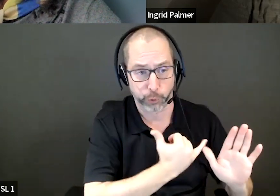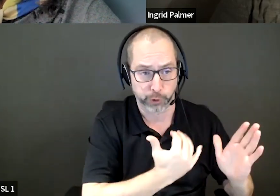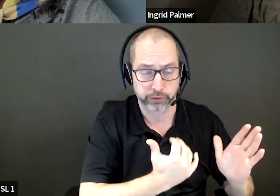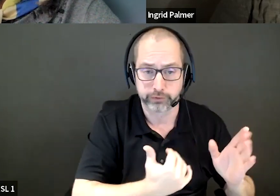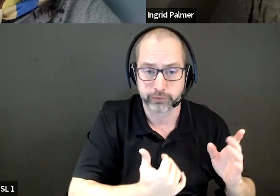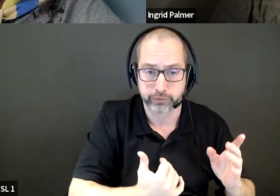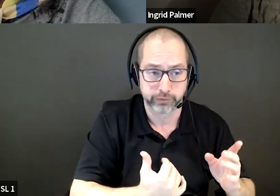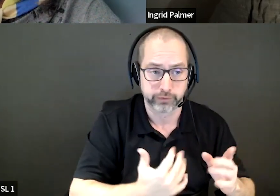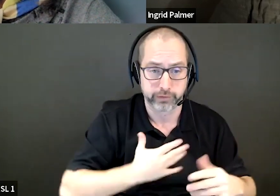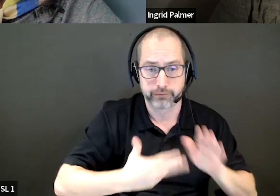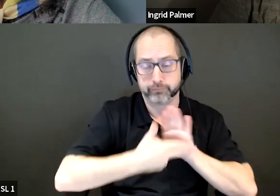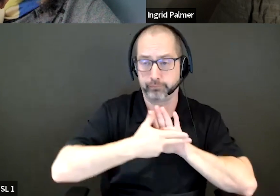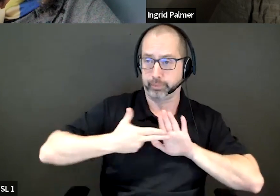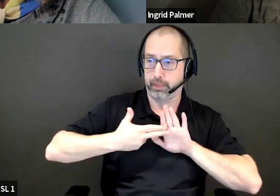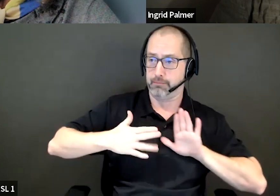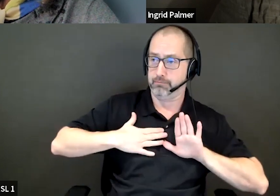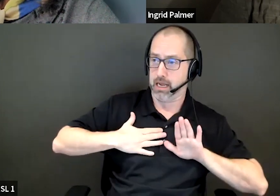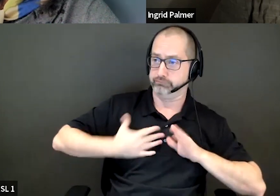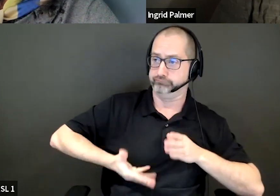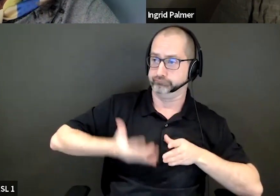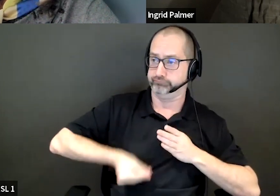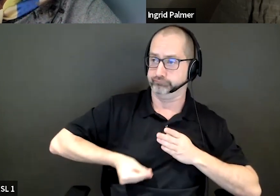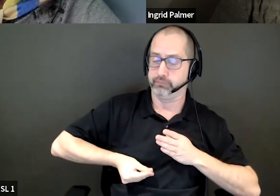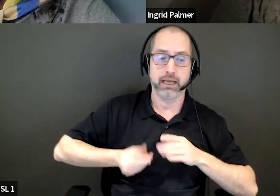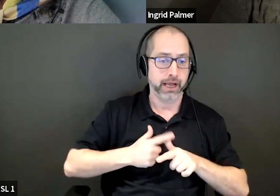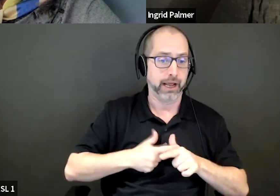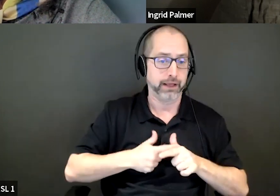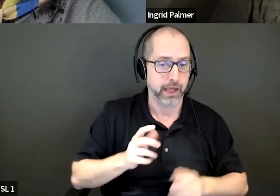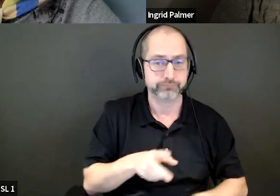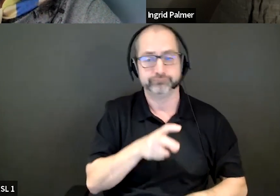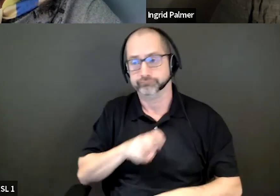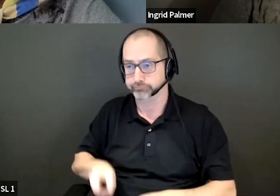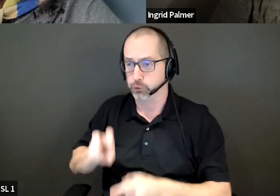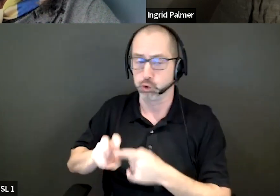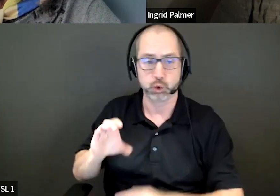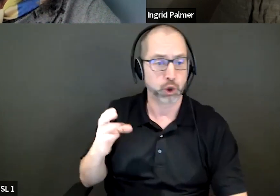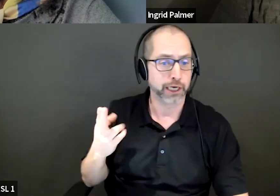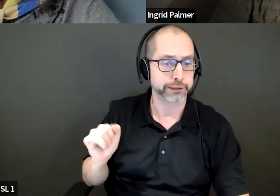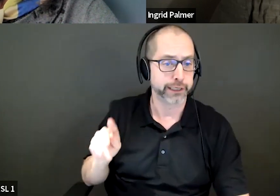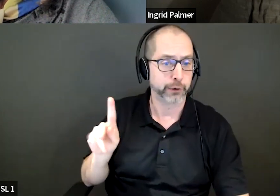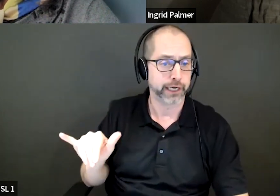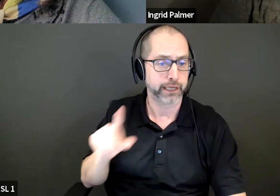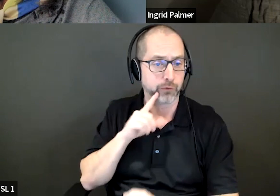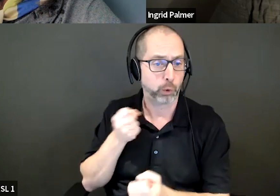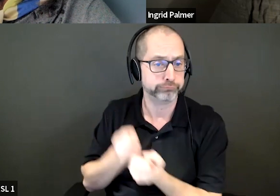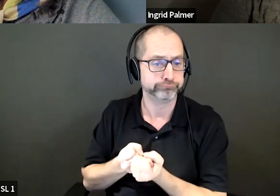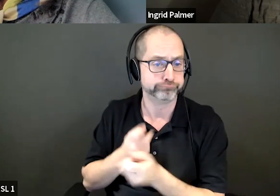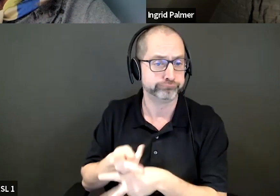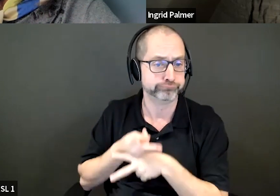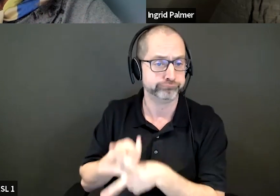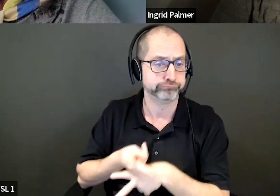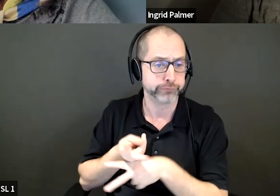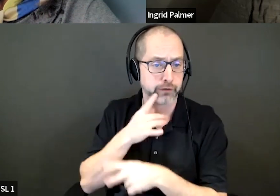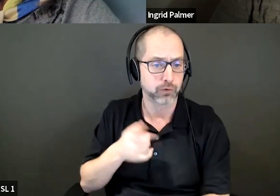our deficit. Then we are given over to a charity to look after us, as it's believed we're not able to have our